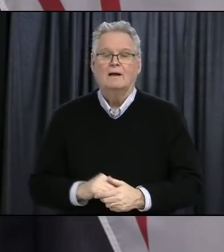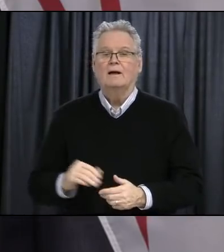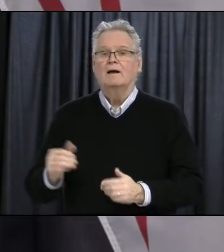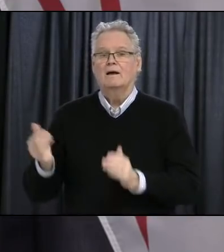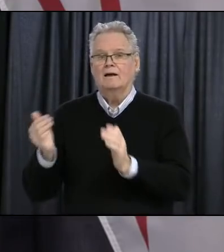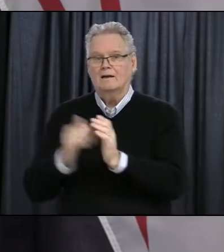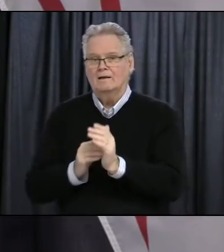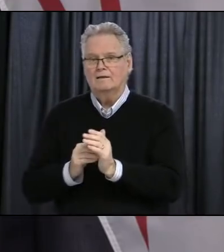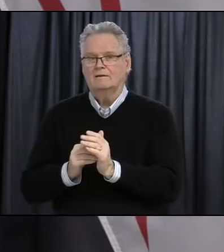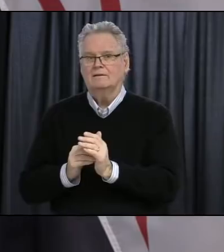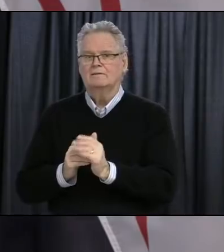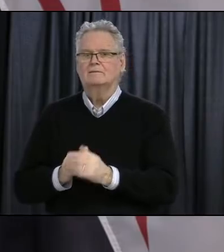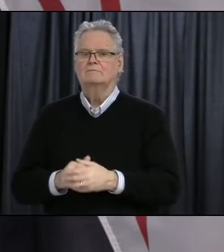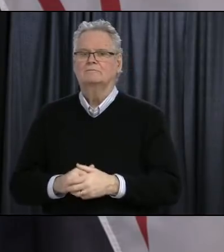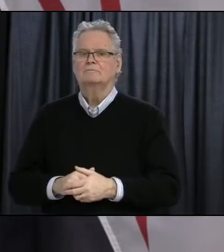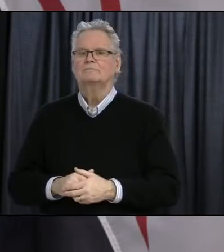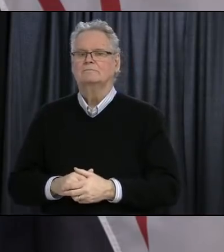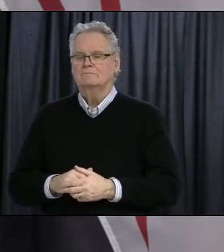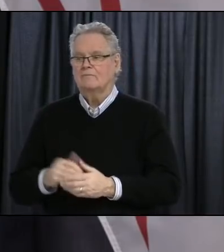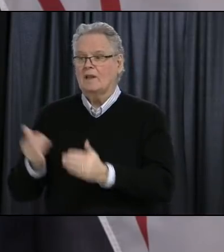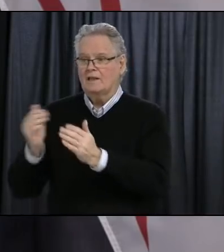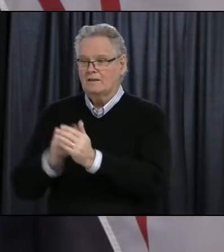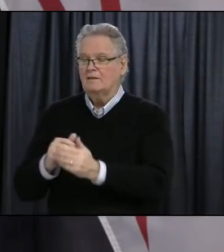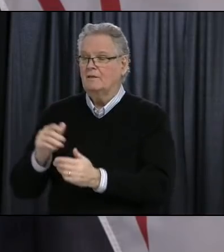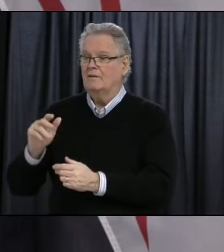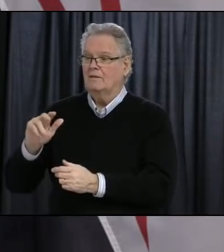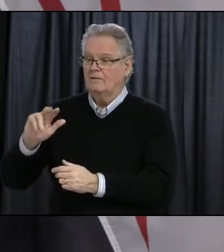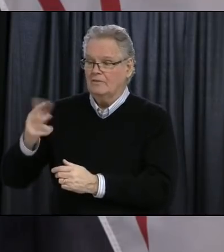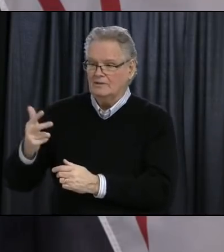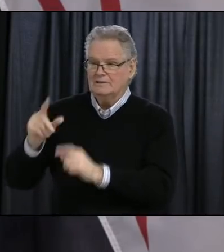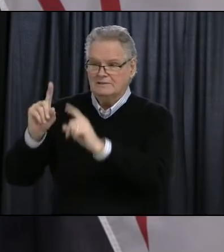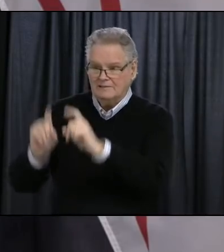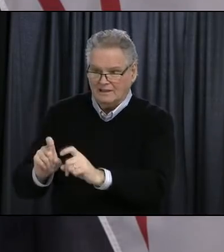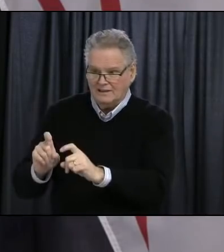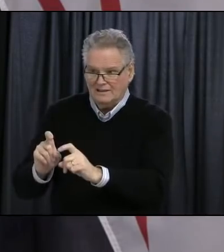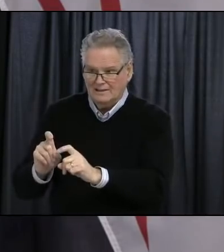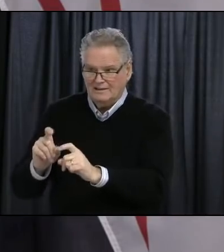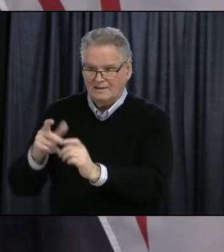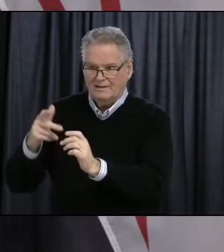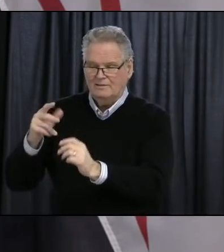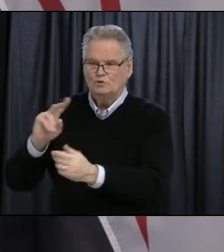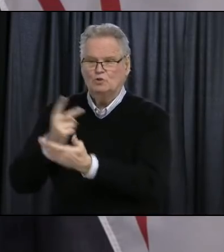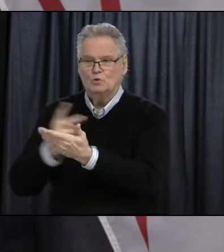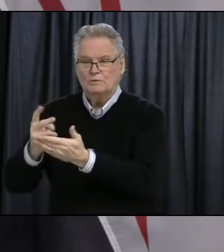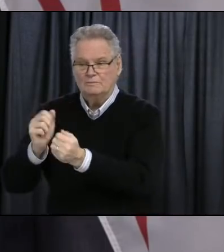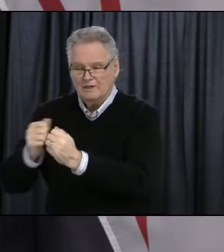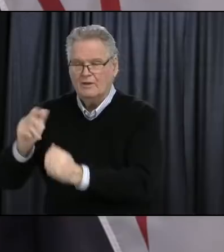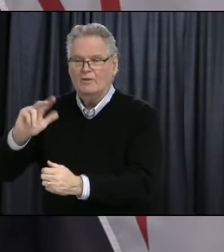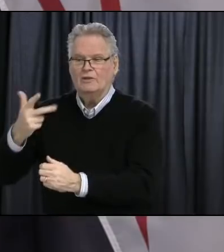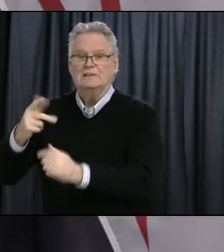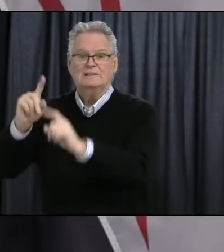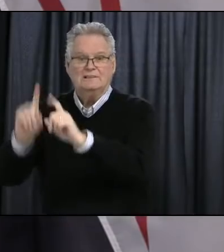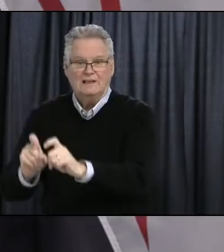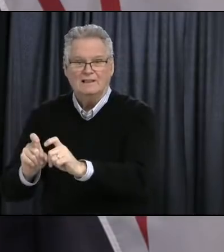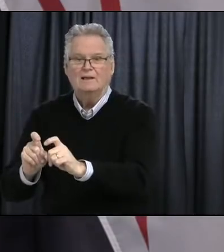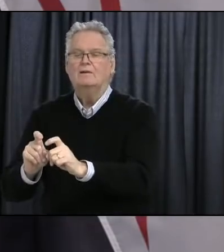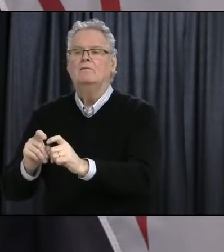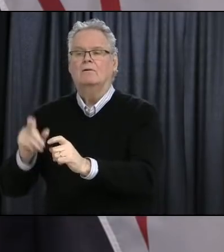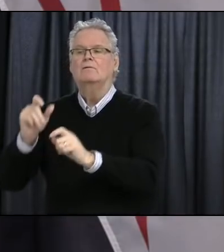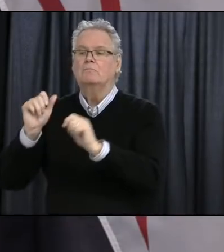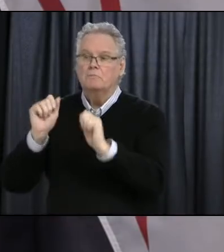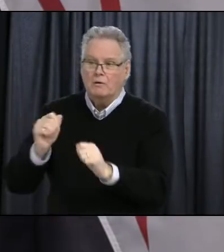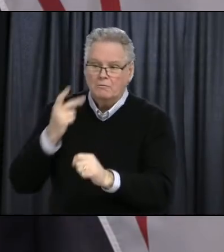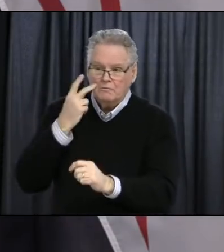up any cases, because unfortunately B117 is a tricky little virus, and we had people